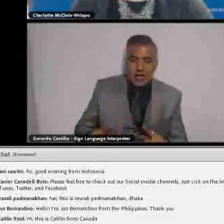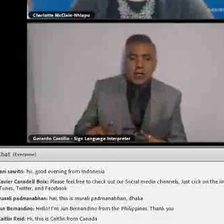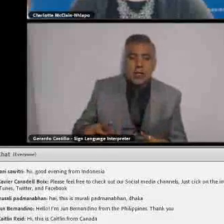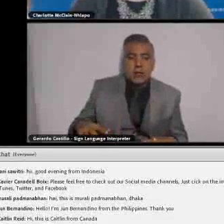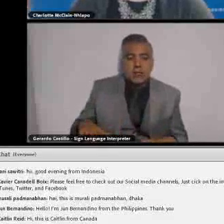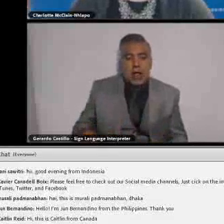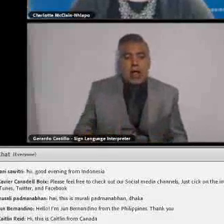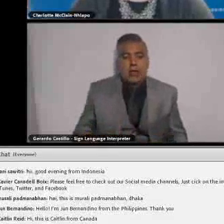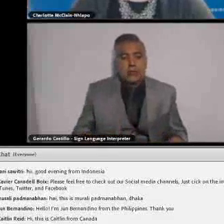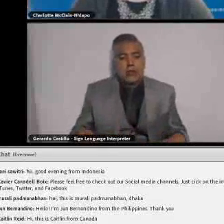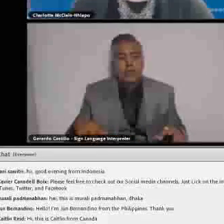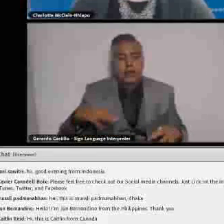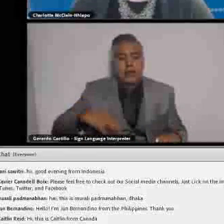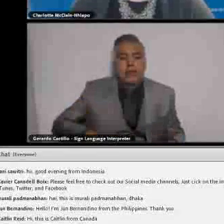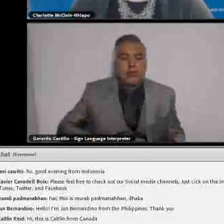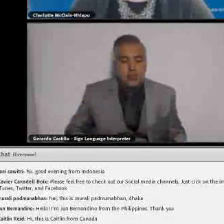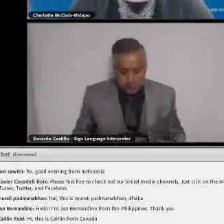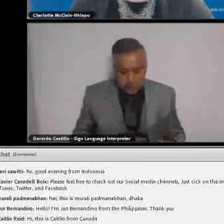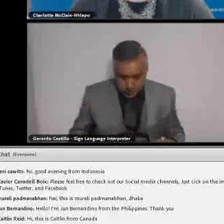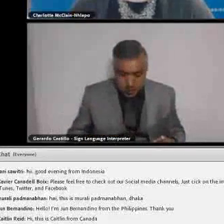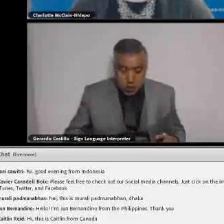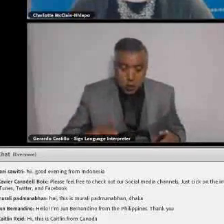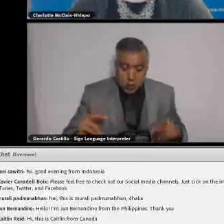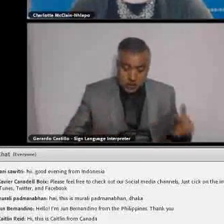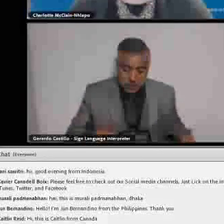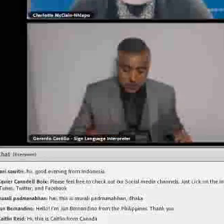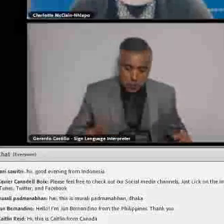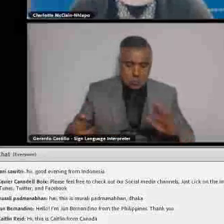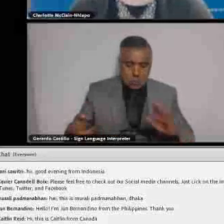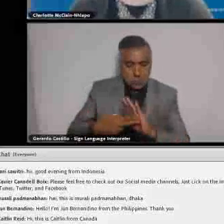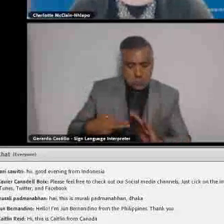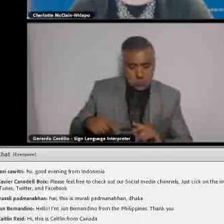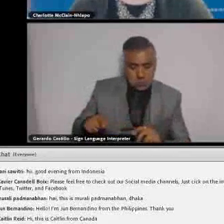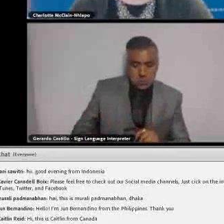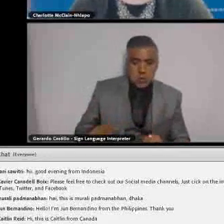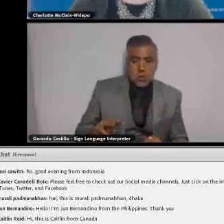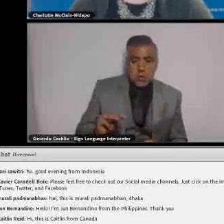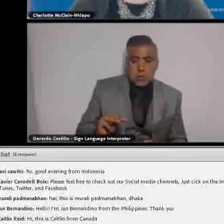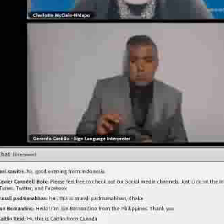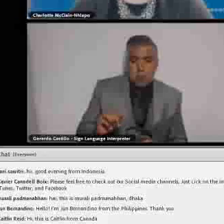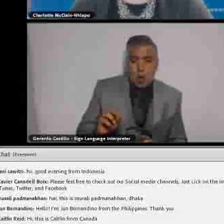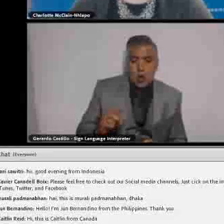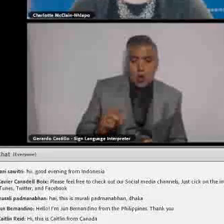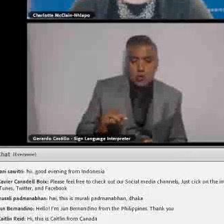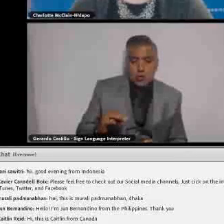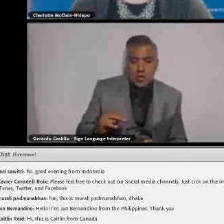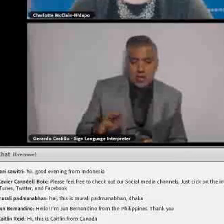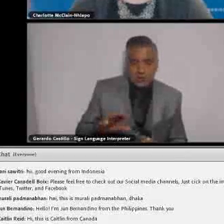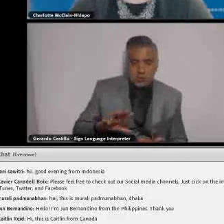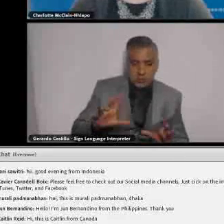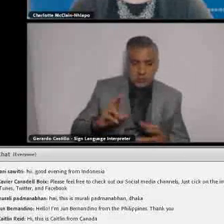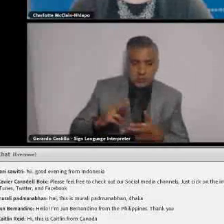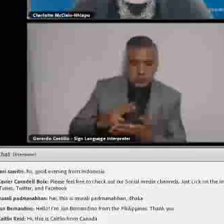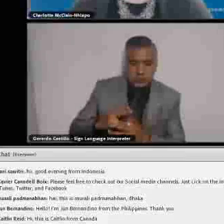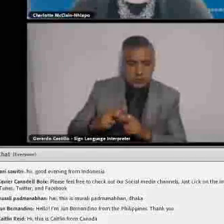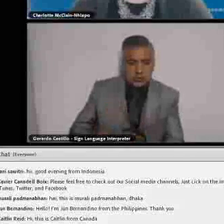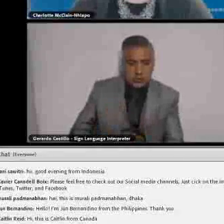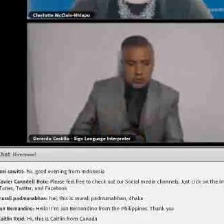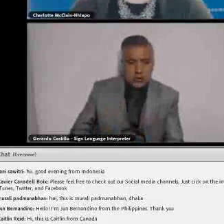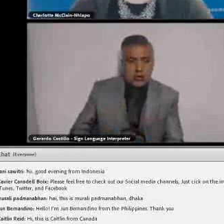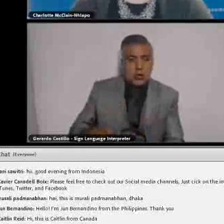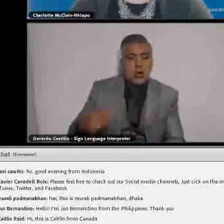start, keeping people, labeling people as marginalized. We treat them as passive beneficiaries, and we need to treat them as